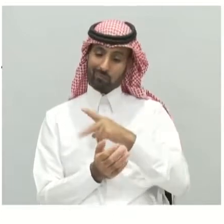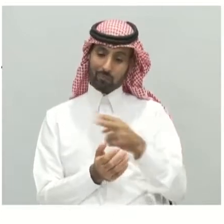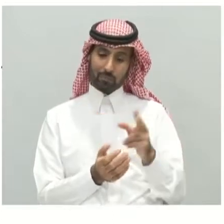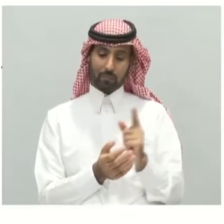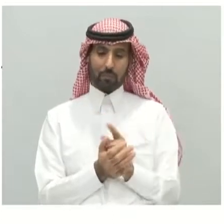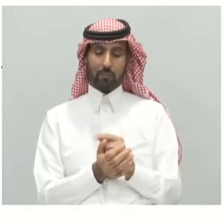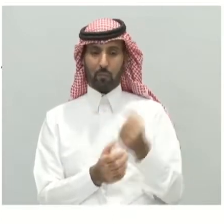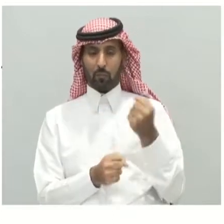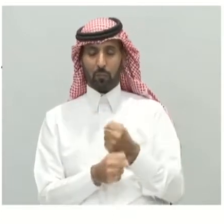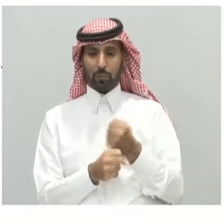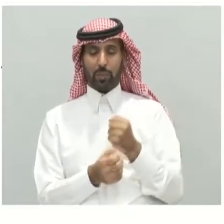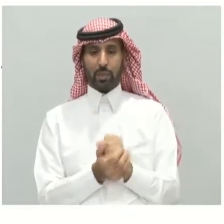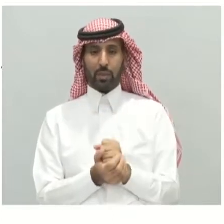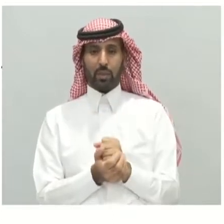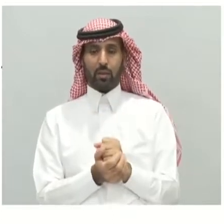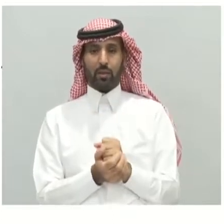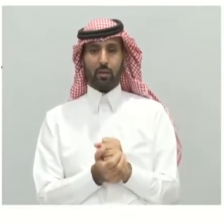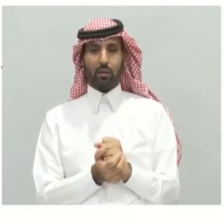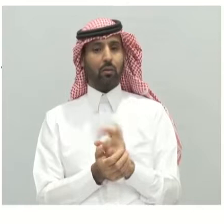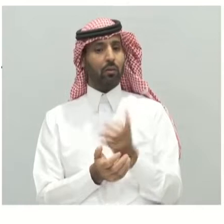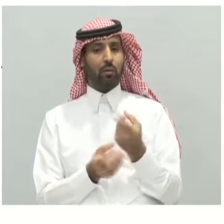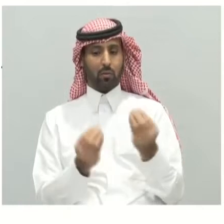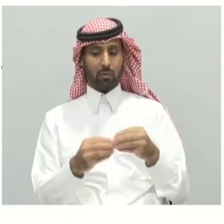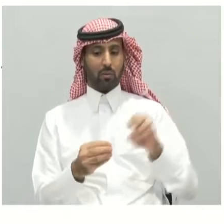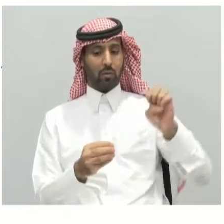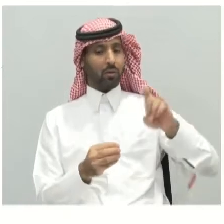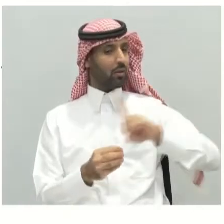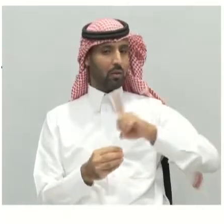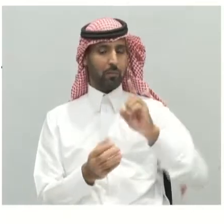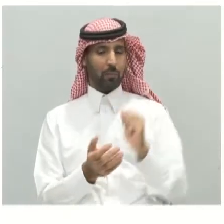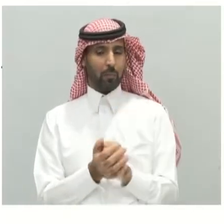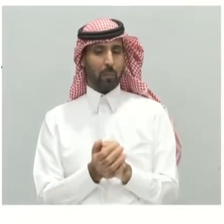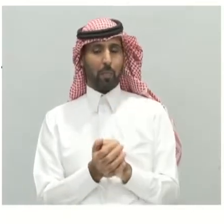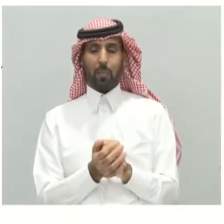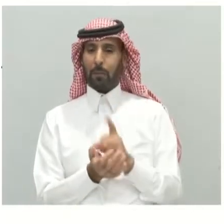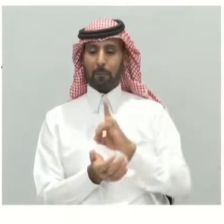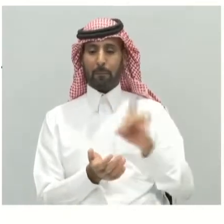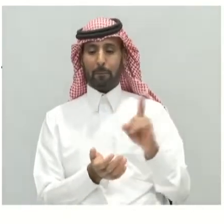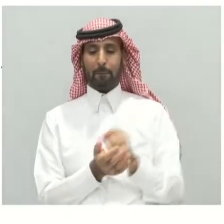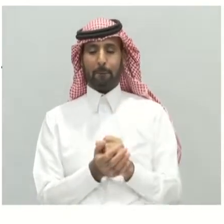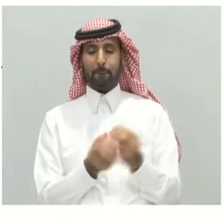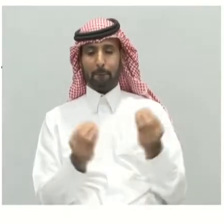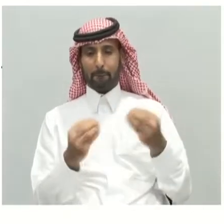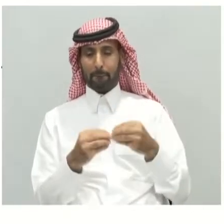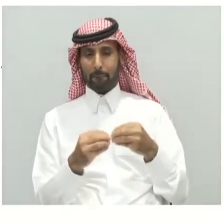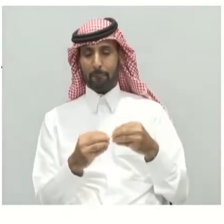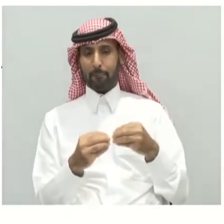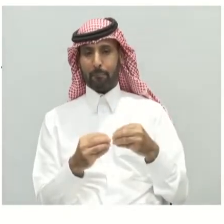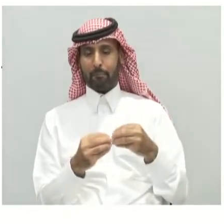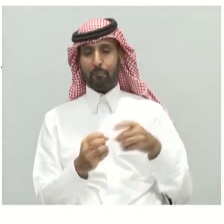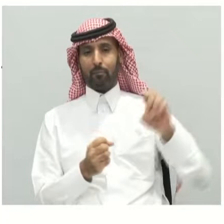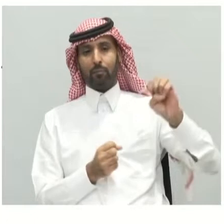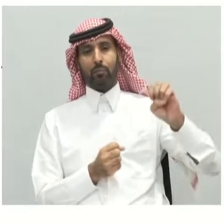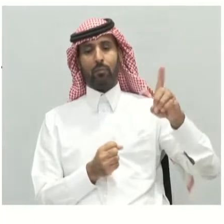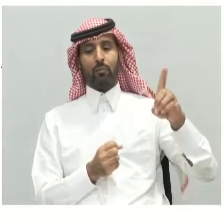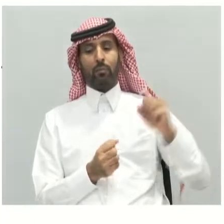verbs. Okay? We don't put ed at the end. It doesn't take ed at the end. Like what, ya